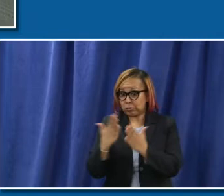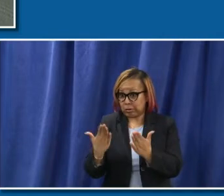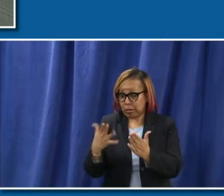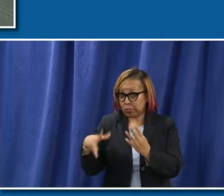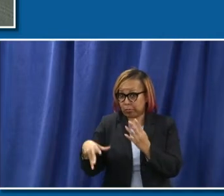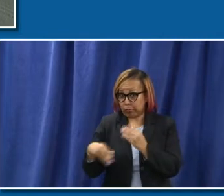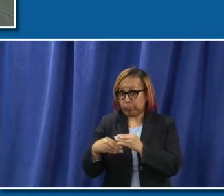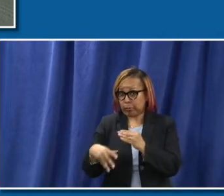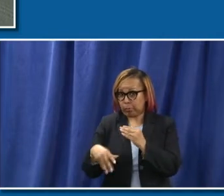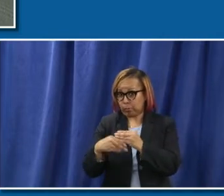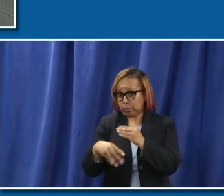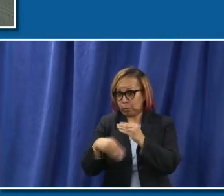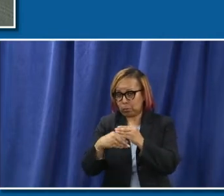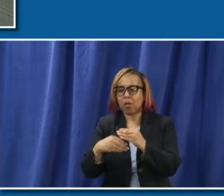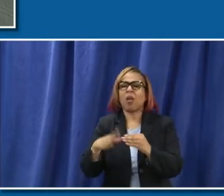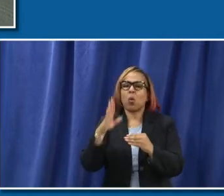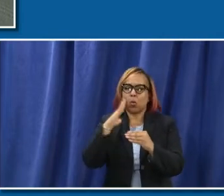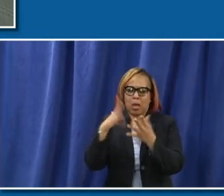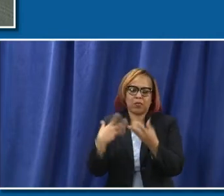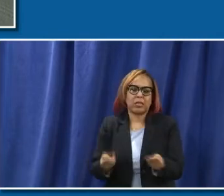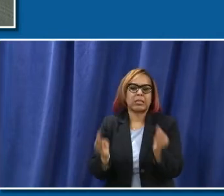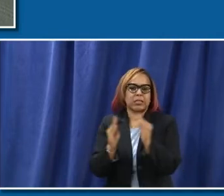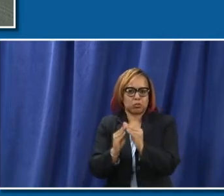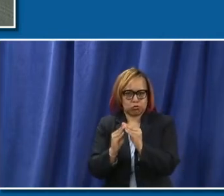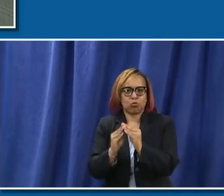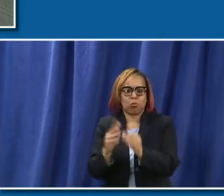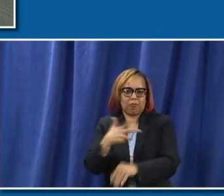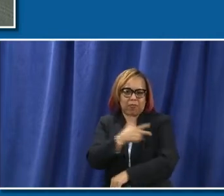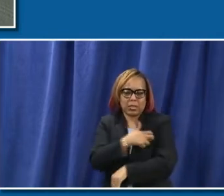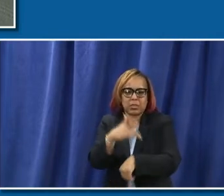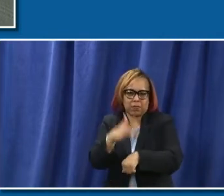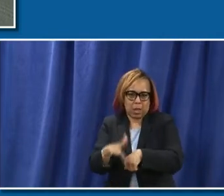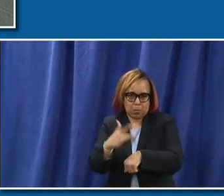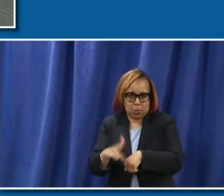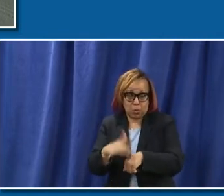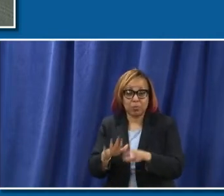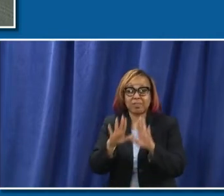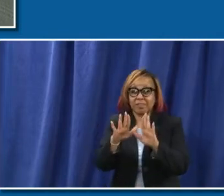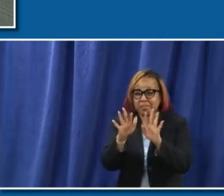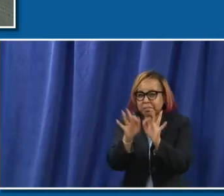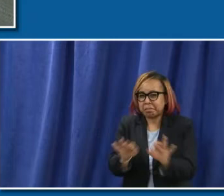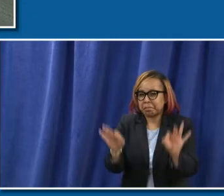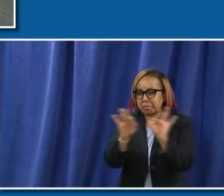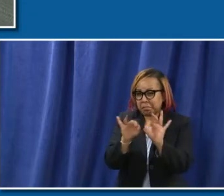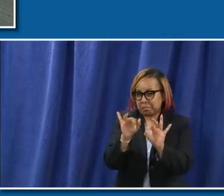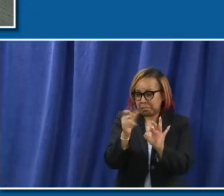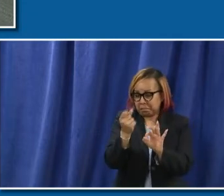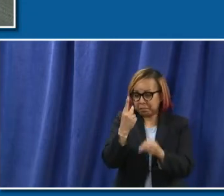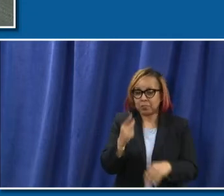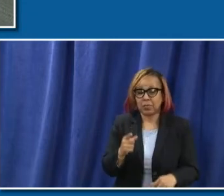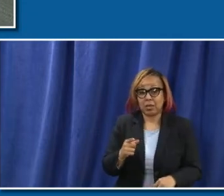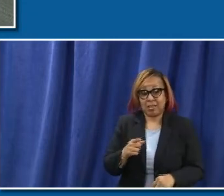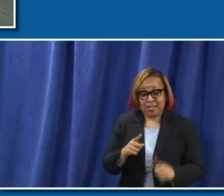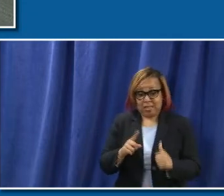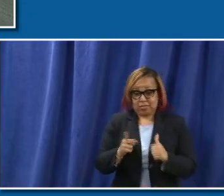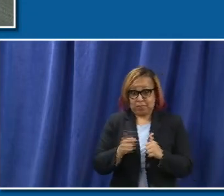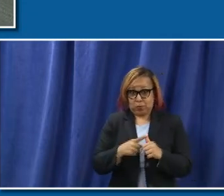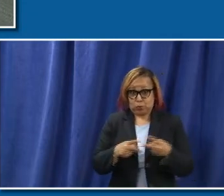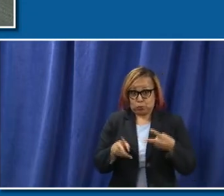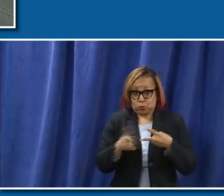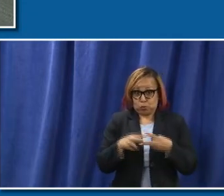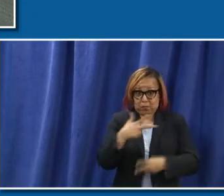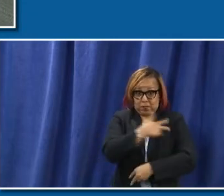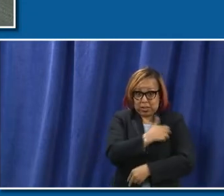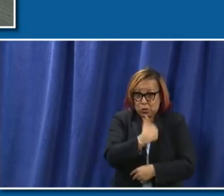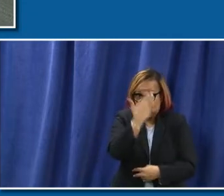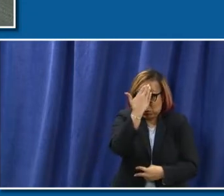introduced into the marketplace, there'll be additional vaccine available. The key piece to this is, at least in these first two vaccines that